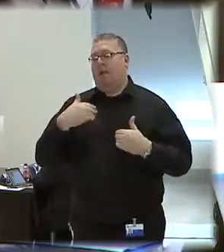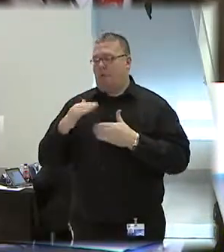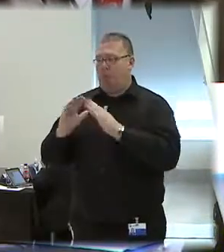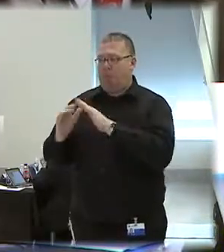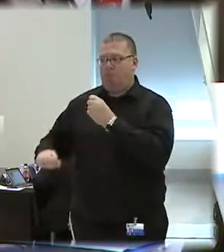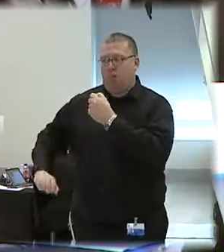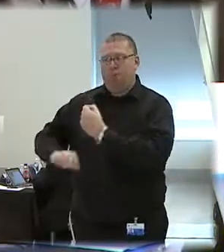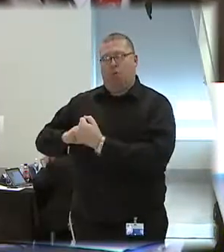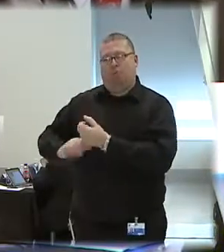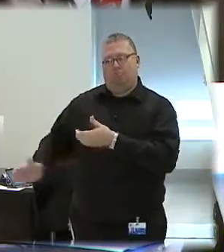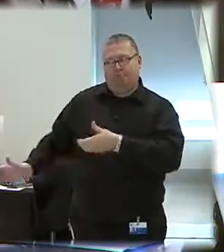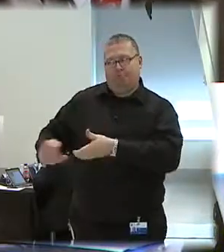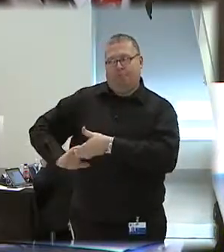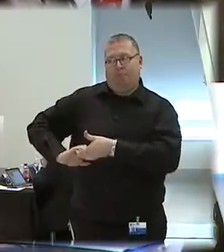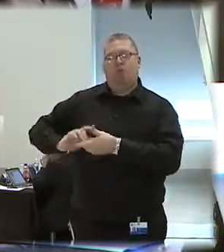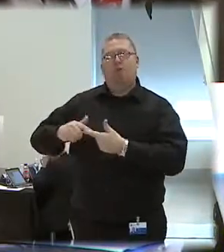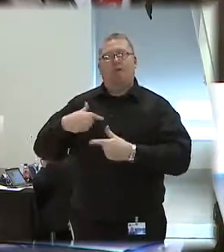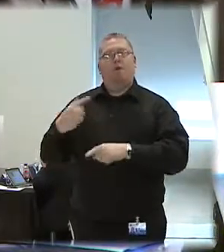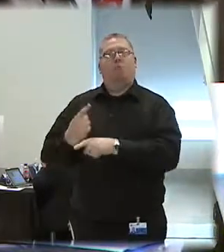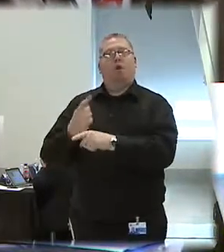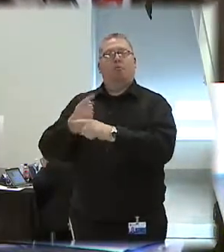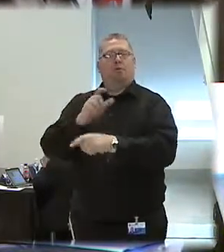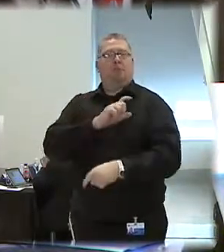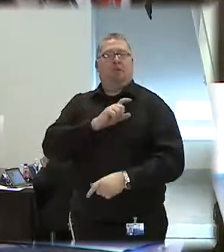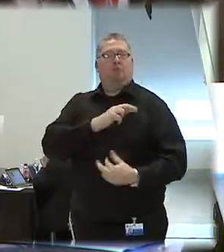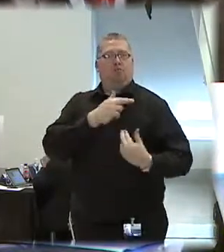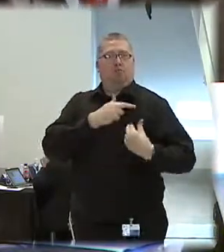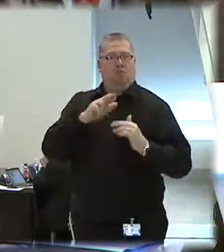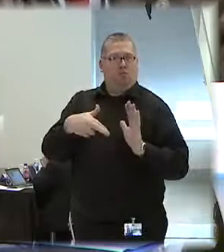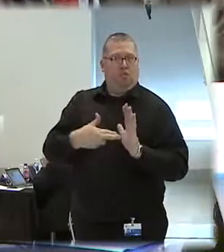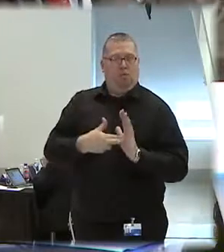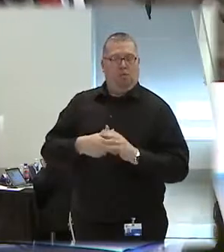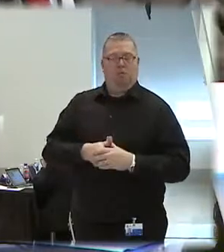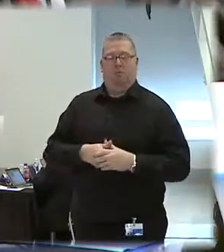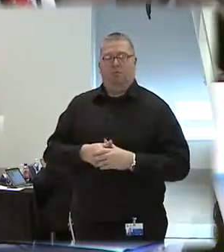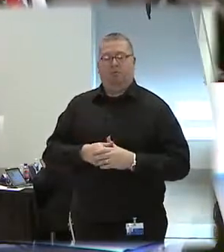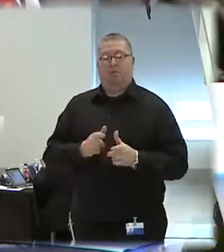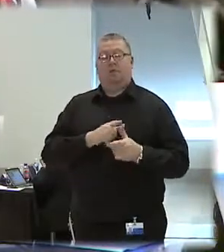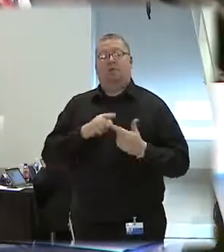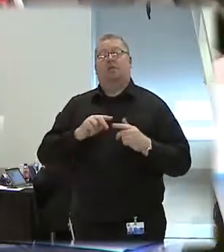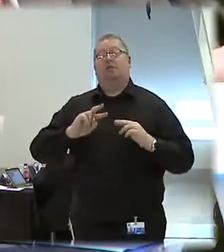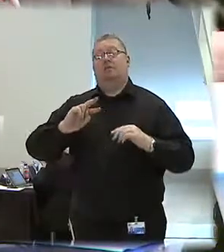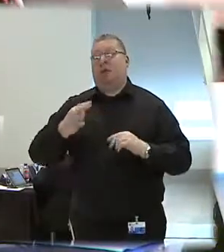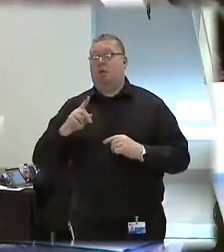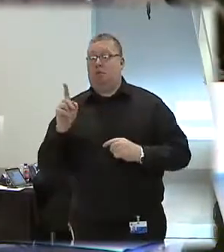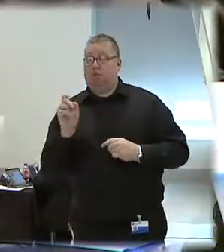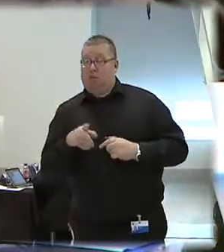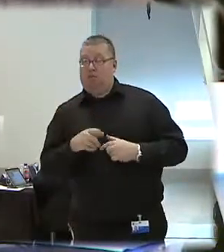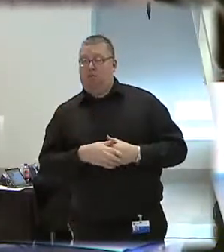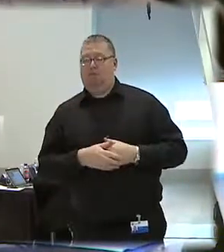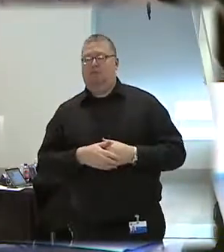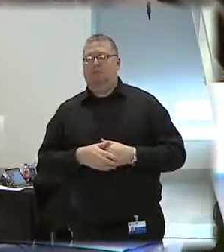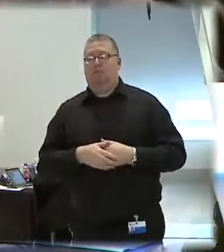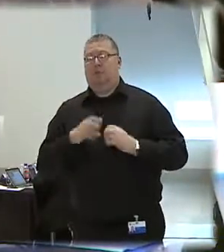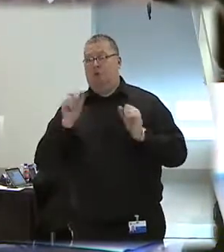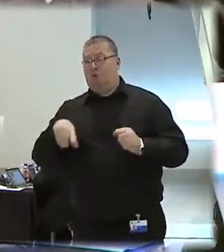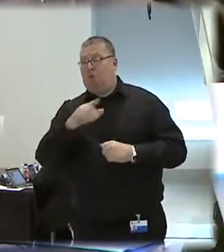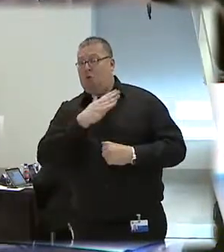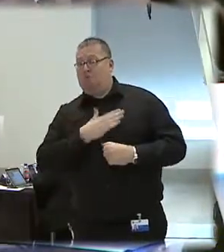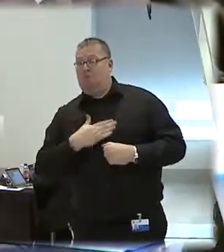with them to do proper policing? And then second, could you